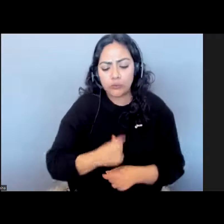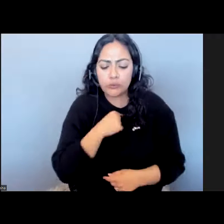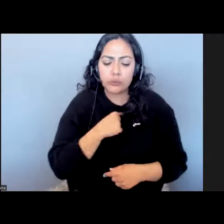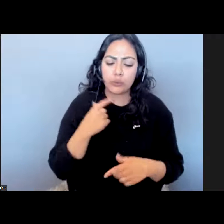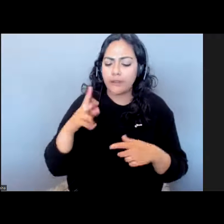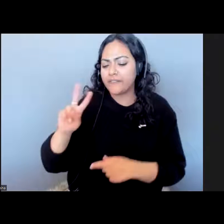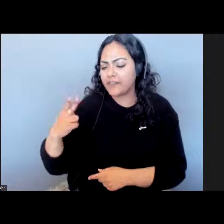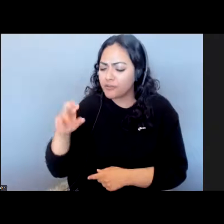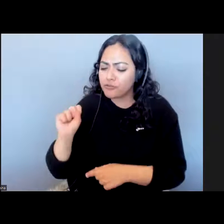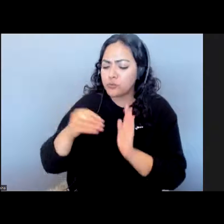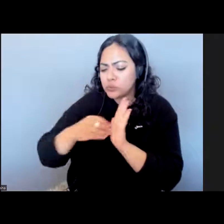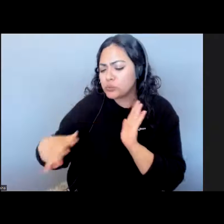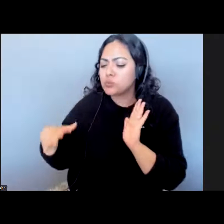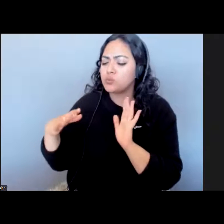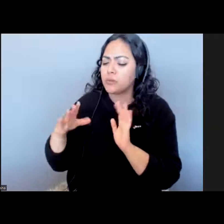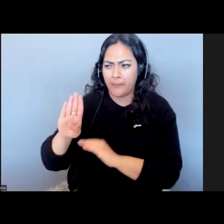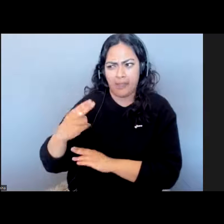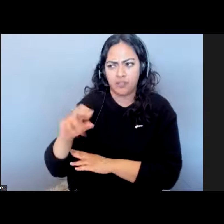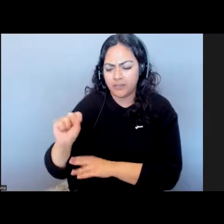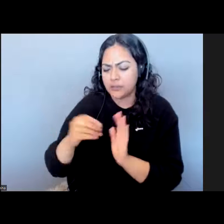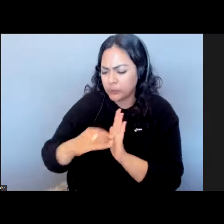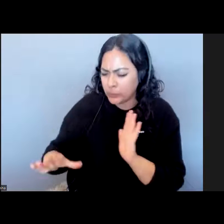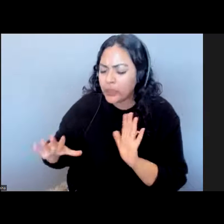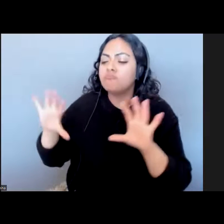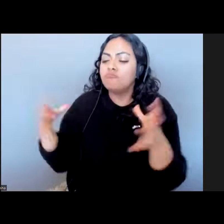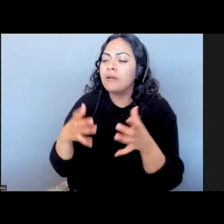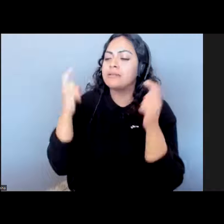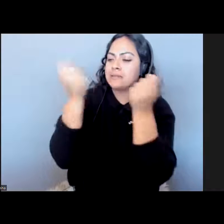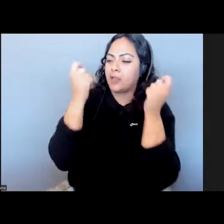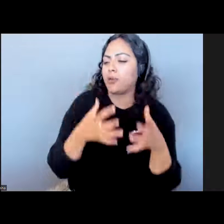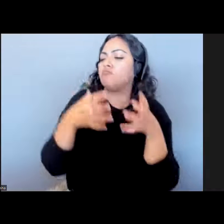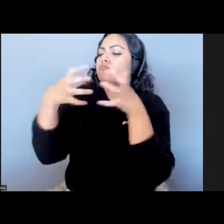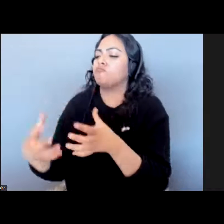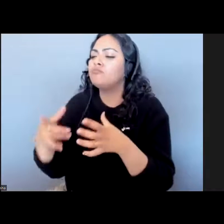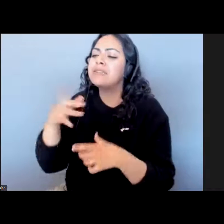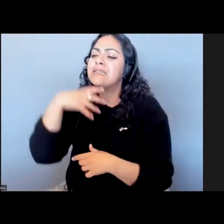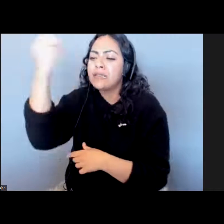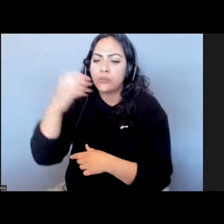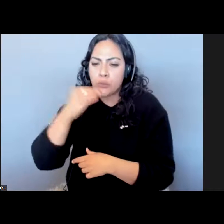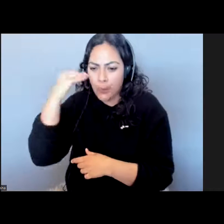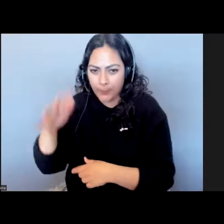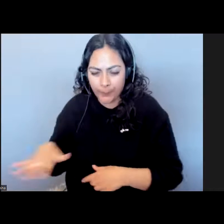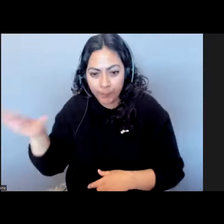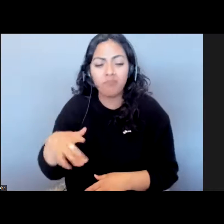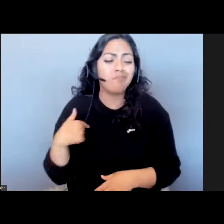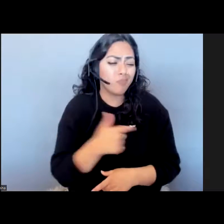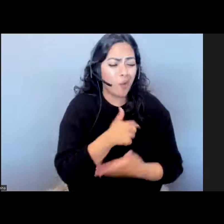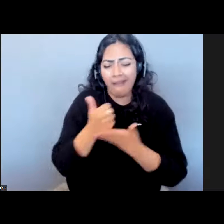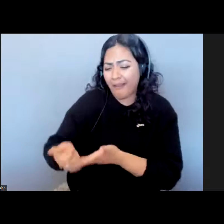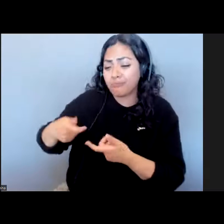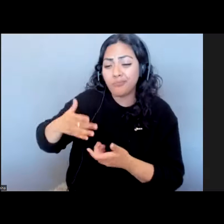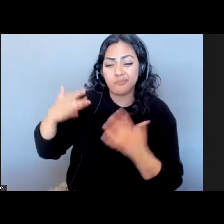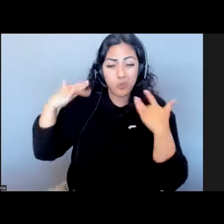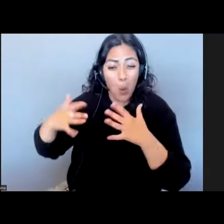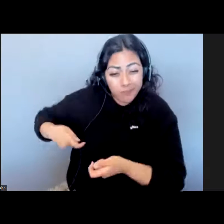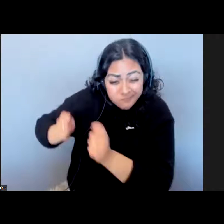VHS students to celebrate it at a senior's residence. We shoveled walkways. We've made meals consisting